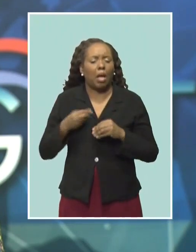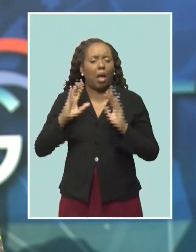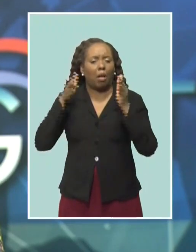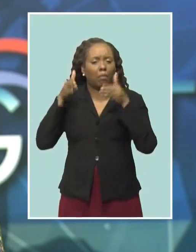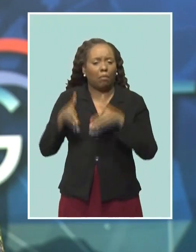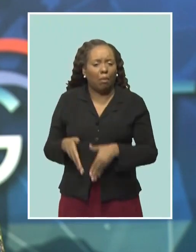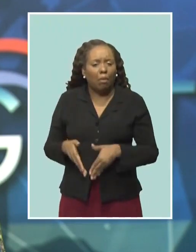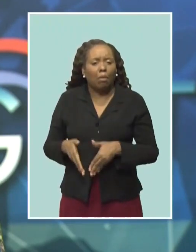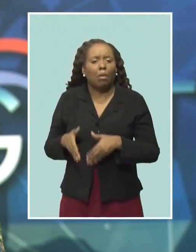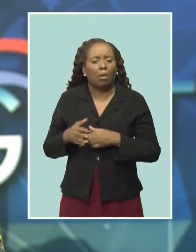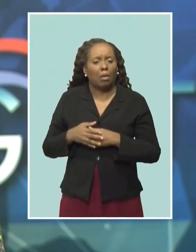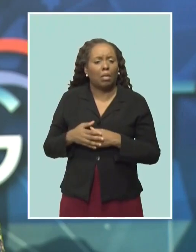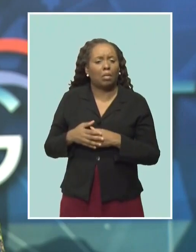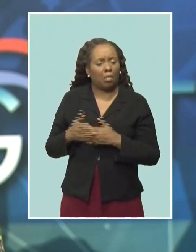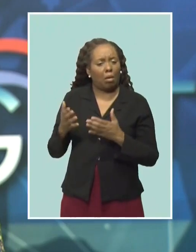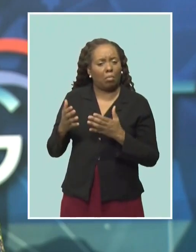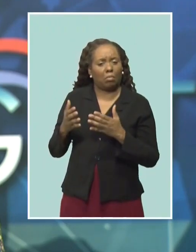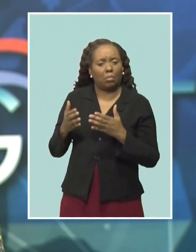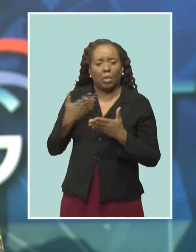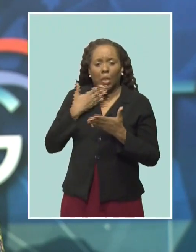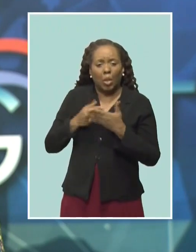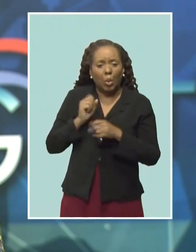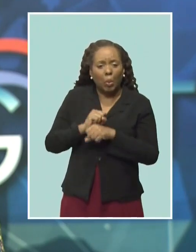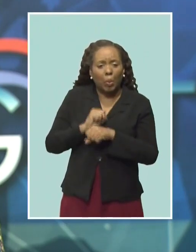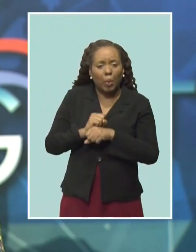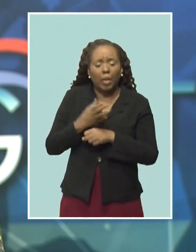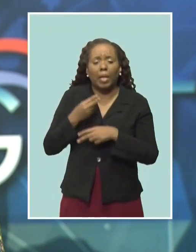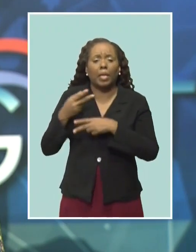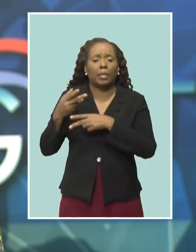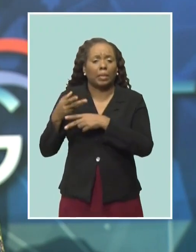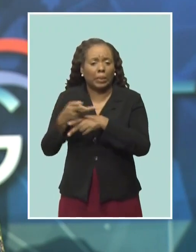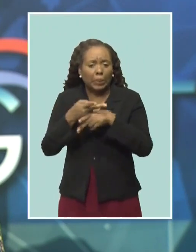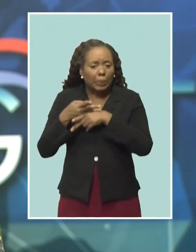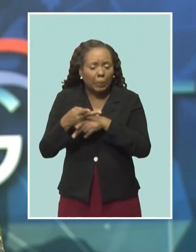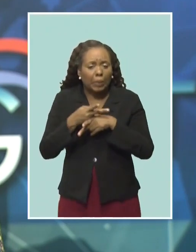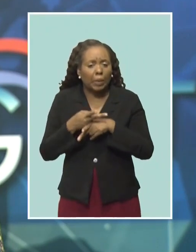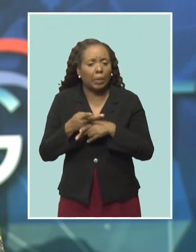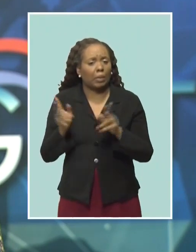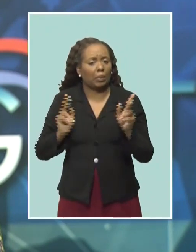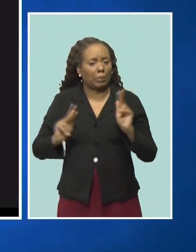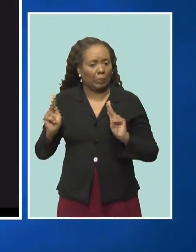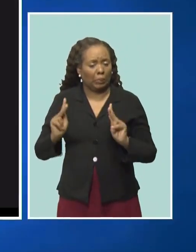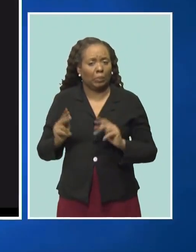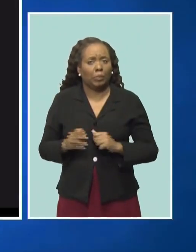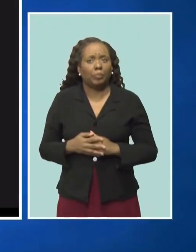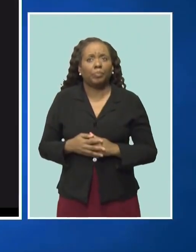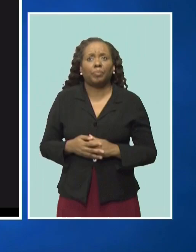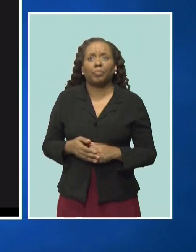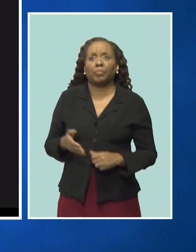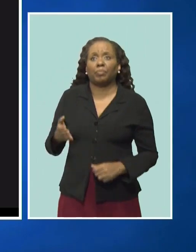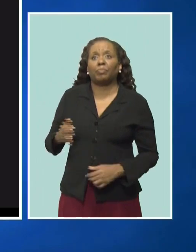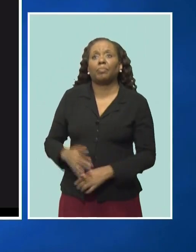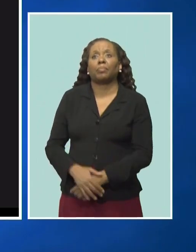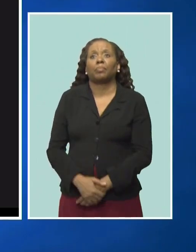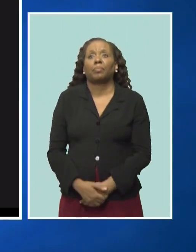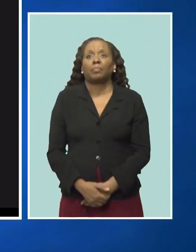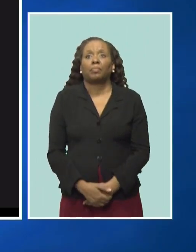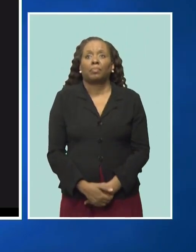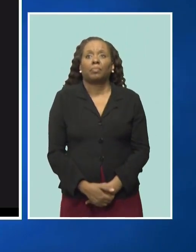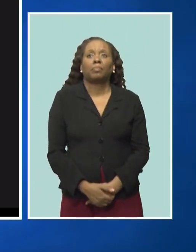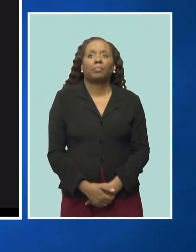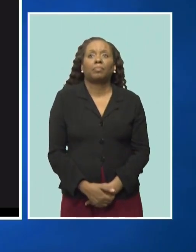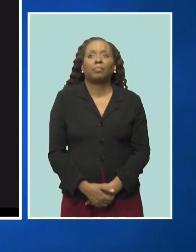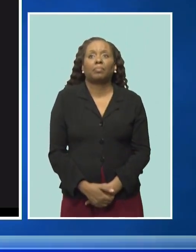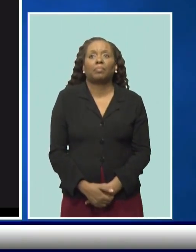Conference resolution concerning decent work and the care economy. That is one of the challenges that we